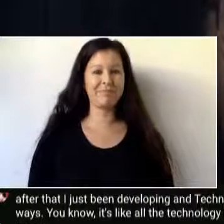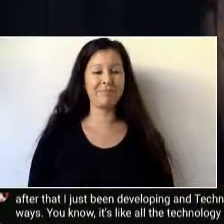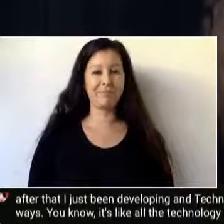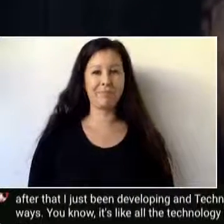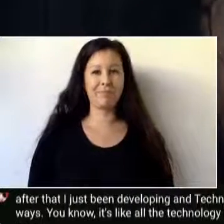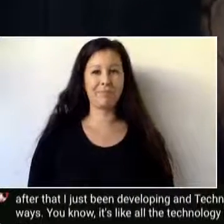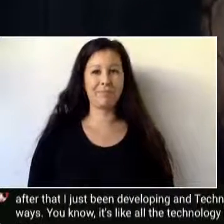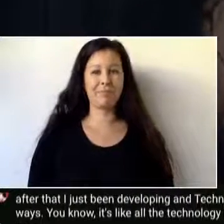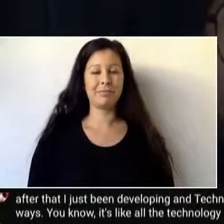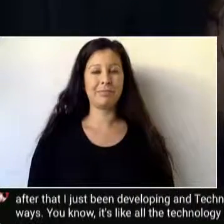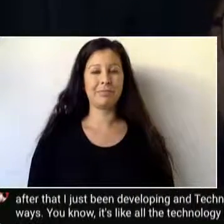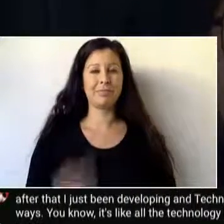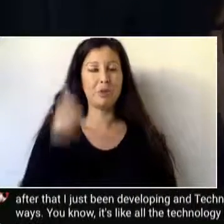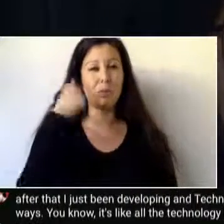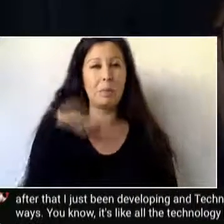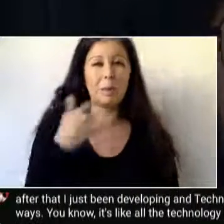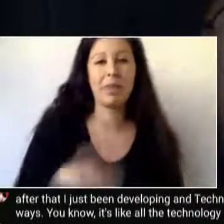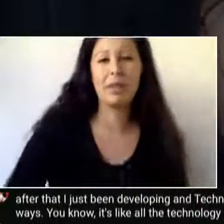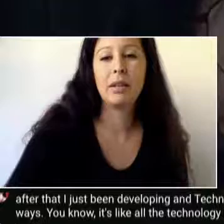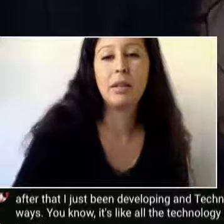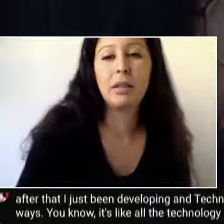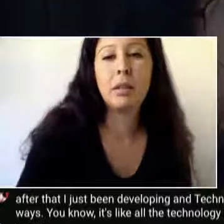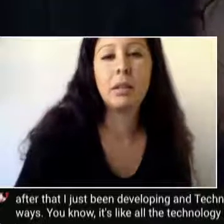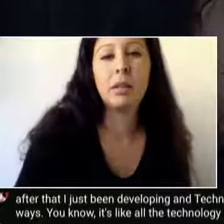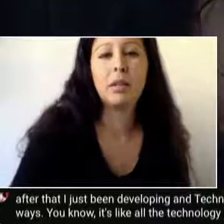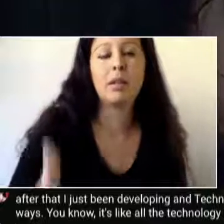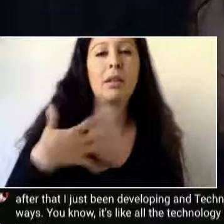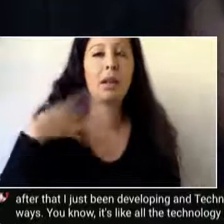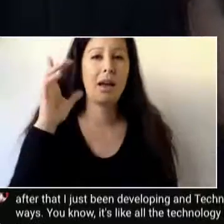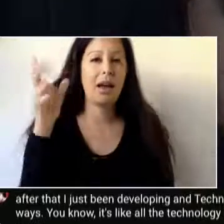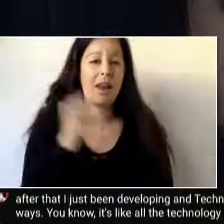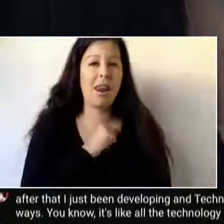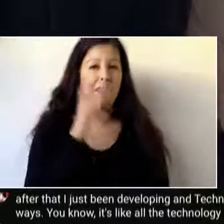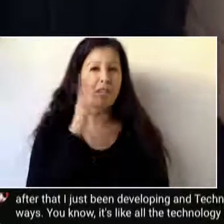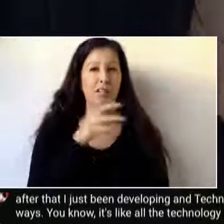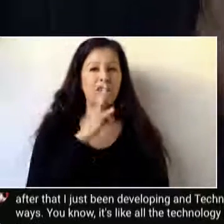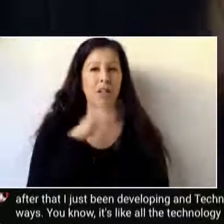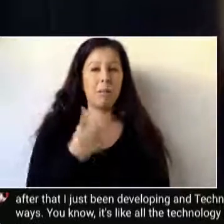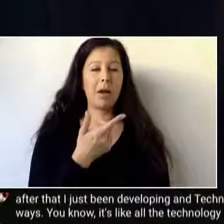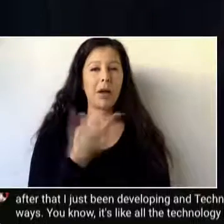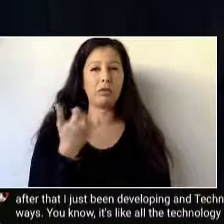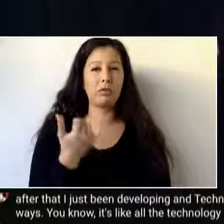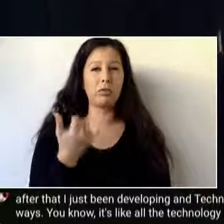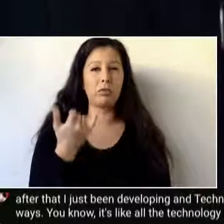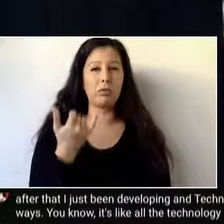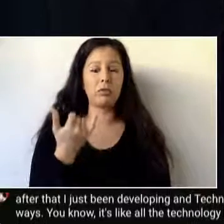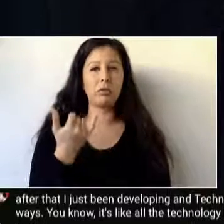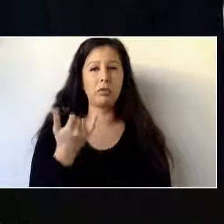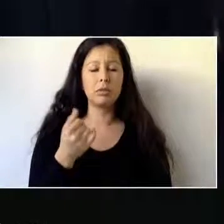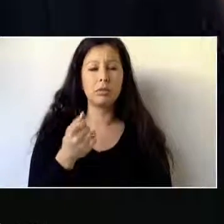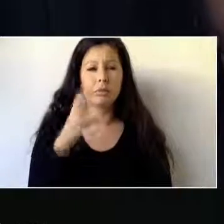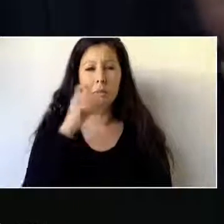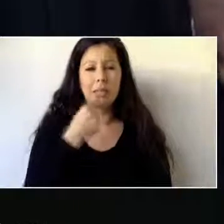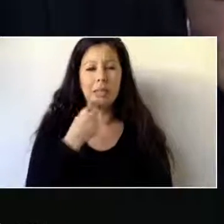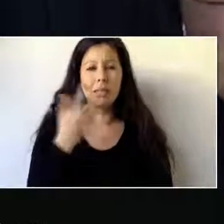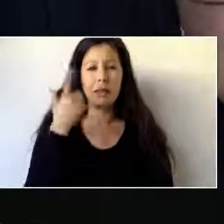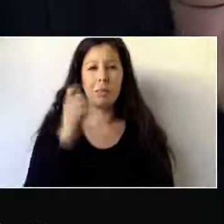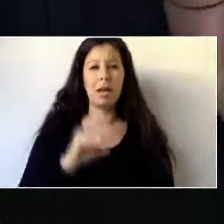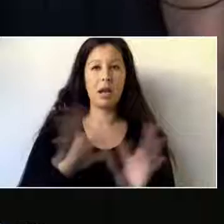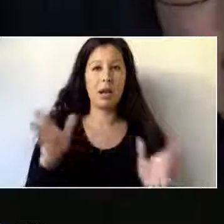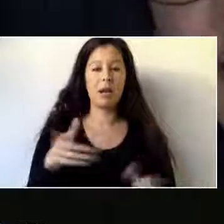Awesome. That reminds me that I would love to hear you talk about current. Because, you know,